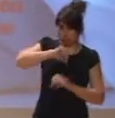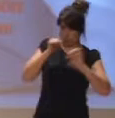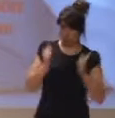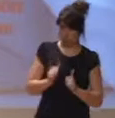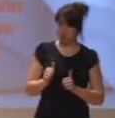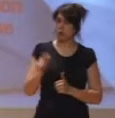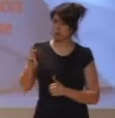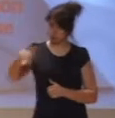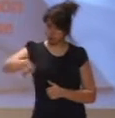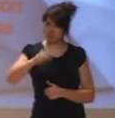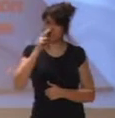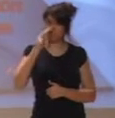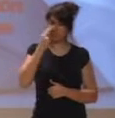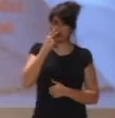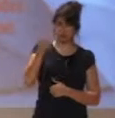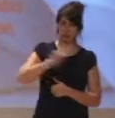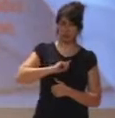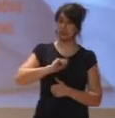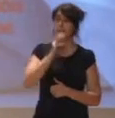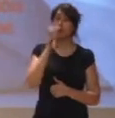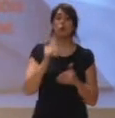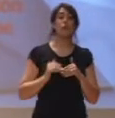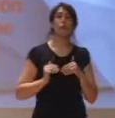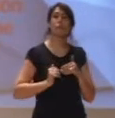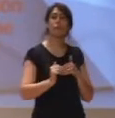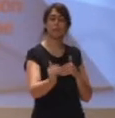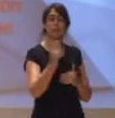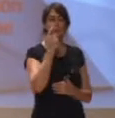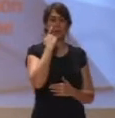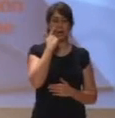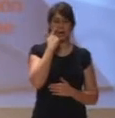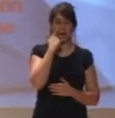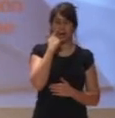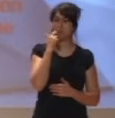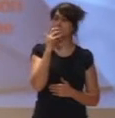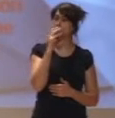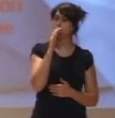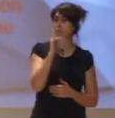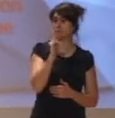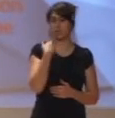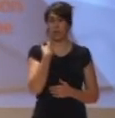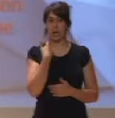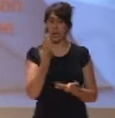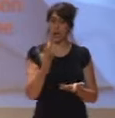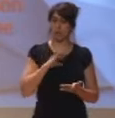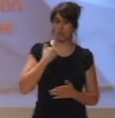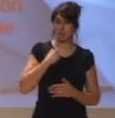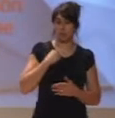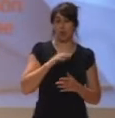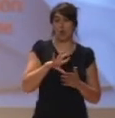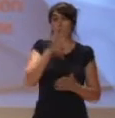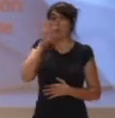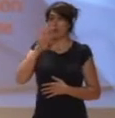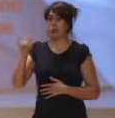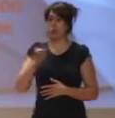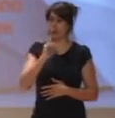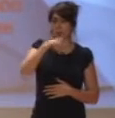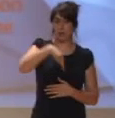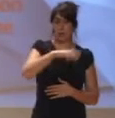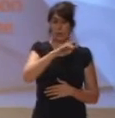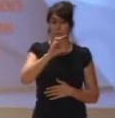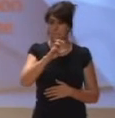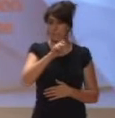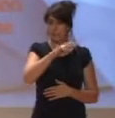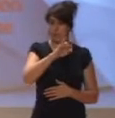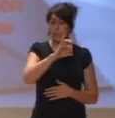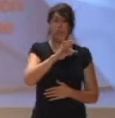interested in this kind of models. We'll have to see in the future what happens, whether there is a trend towards this trend